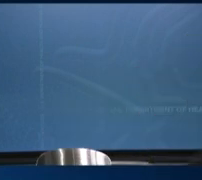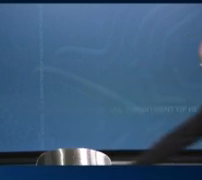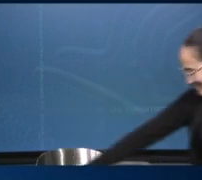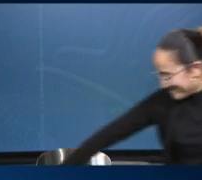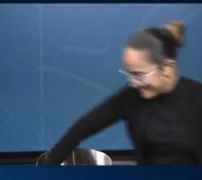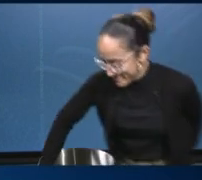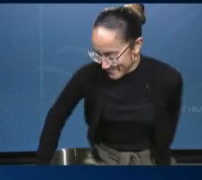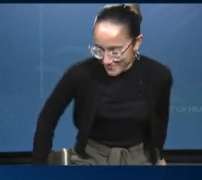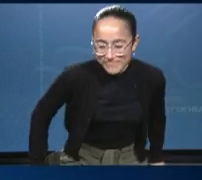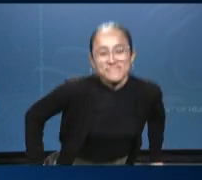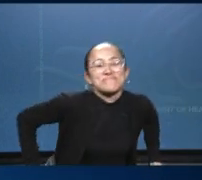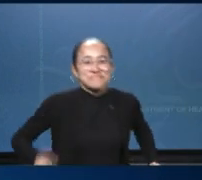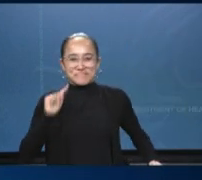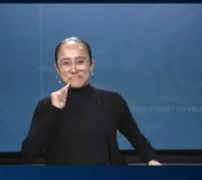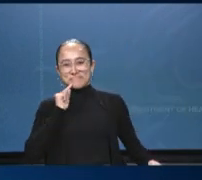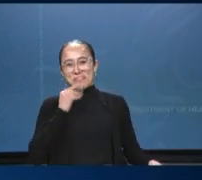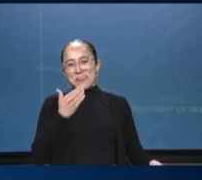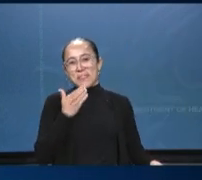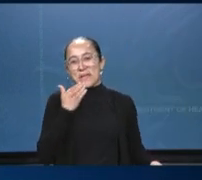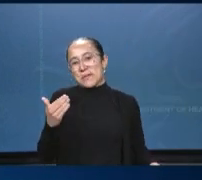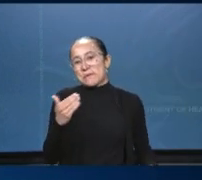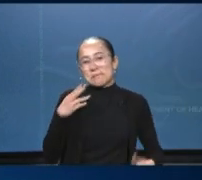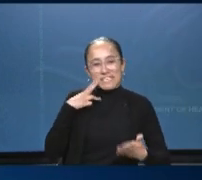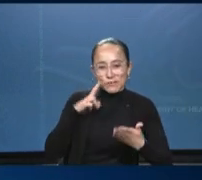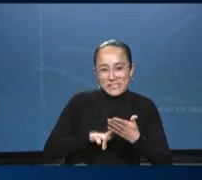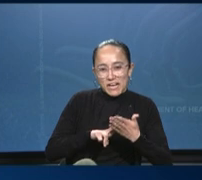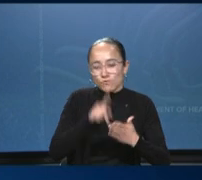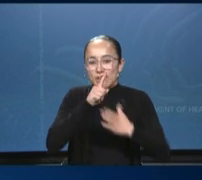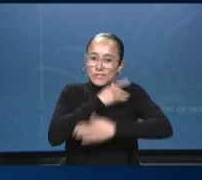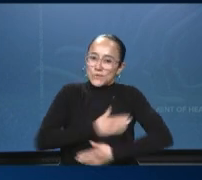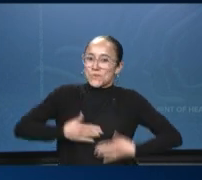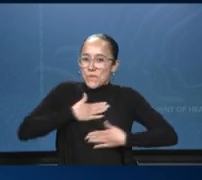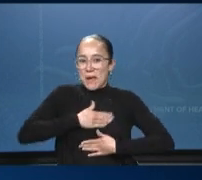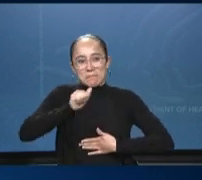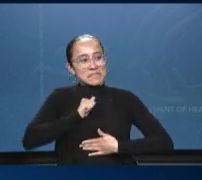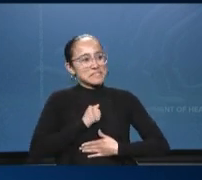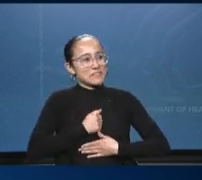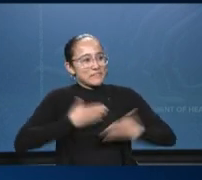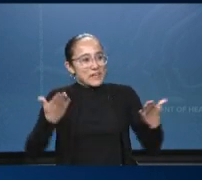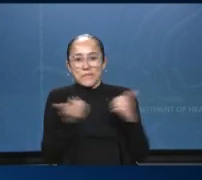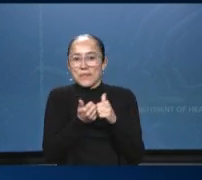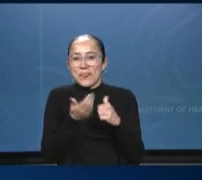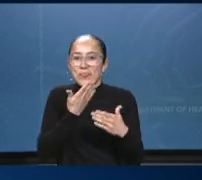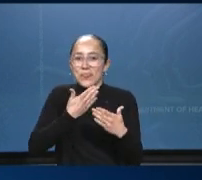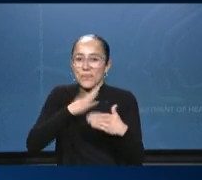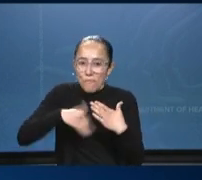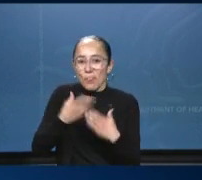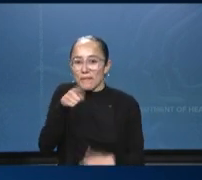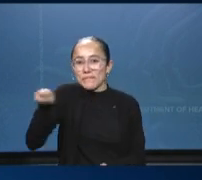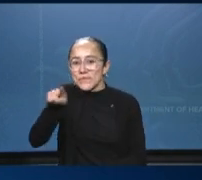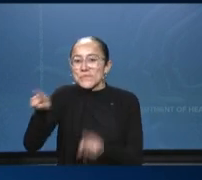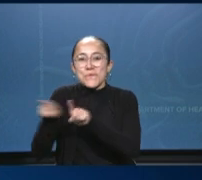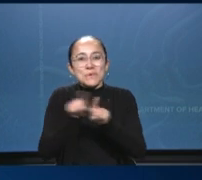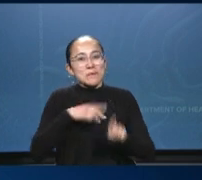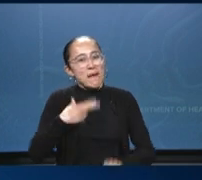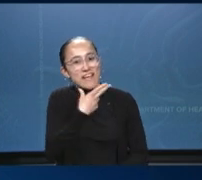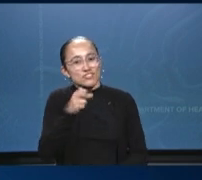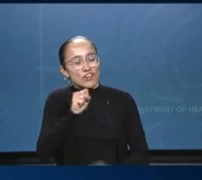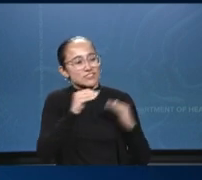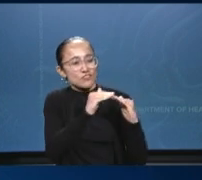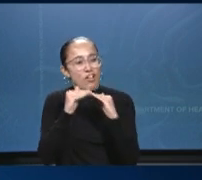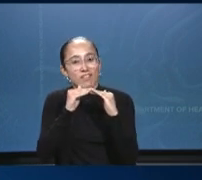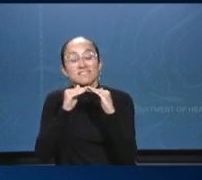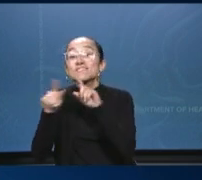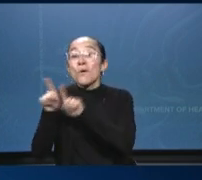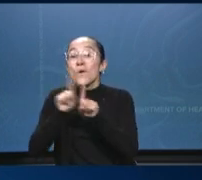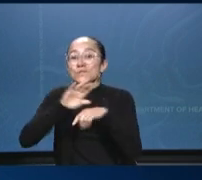Thank you, Secretary Becerra. It is such a joy to be with you here, as well as my HHS colleagues, and to